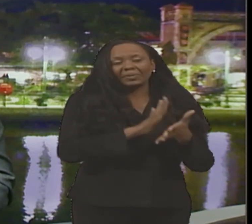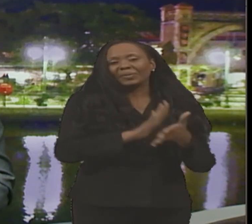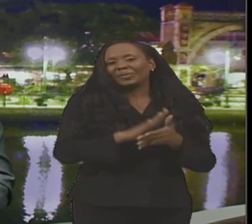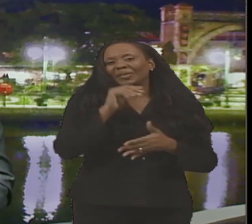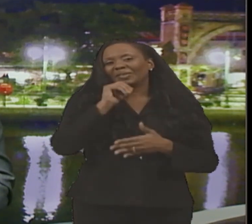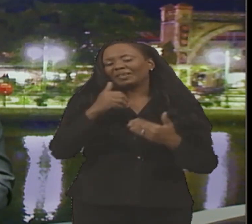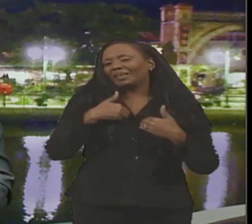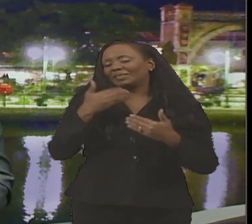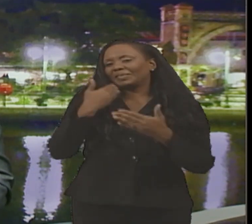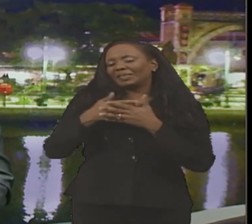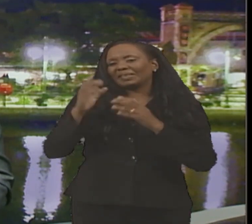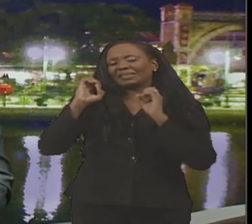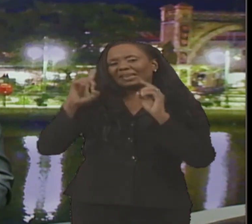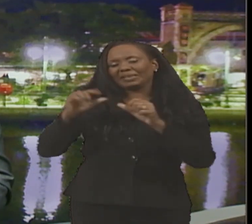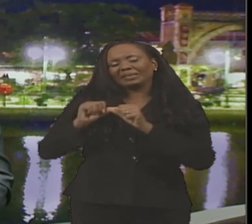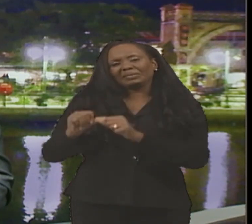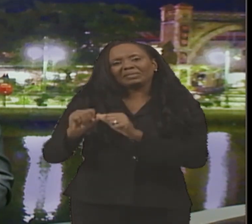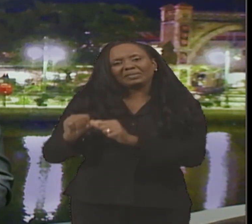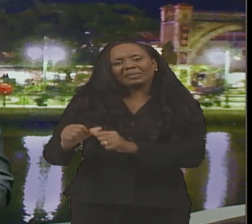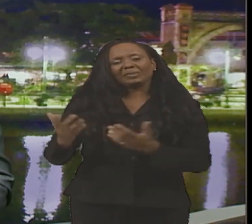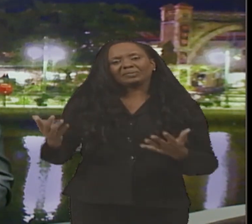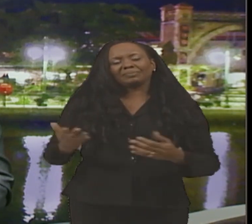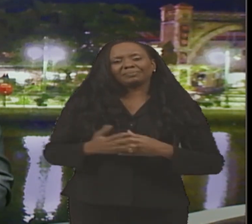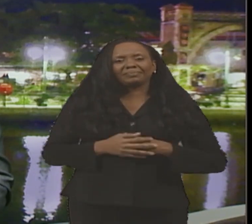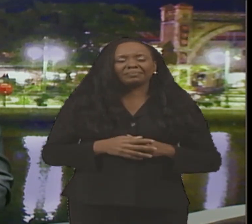for further education.